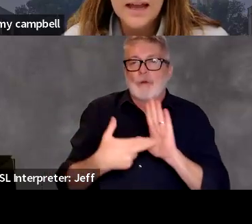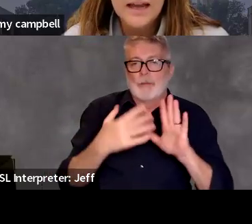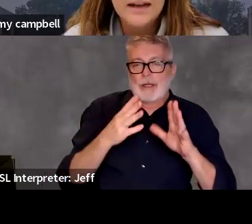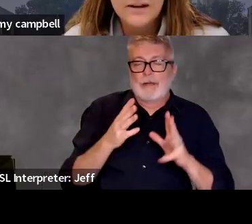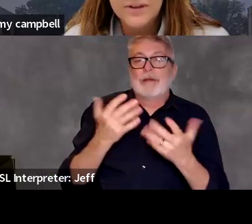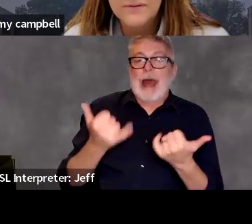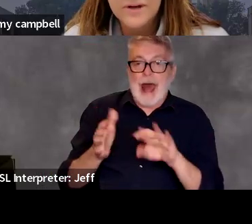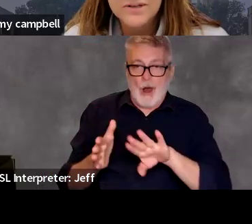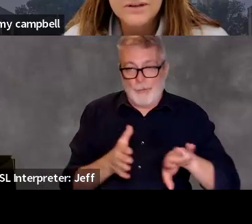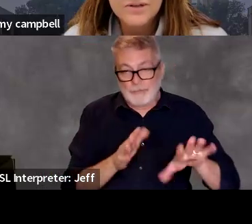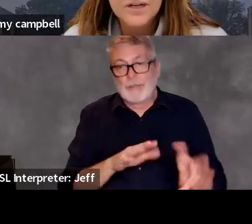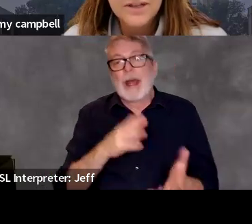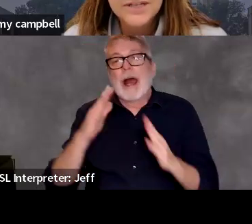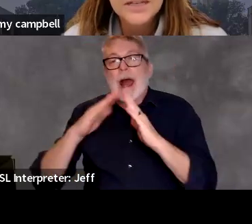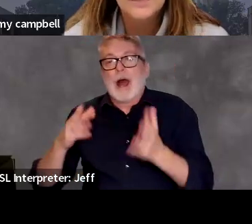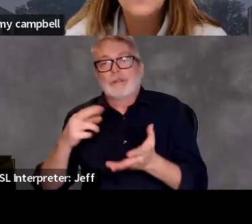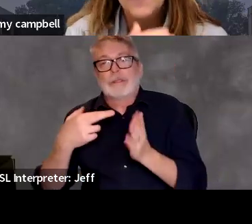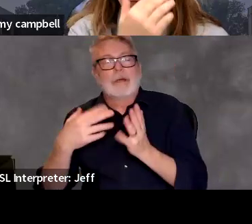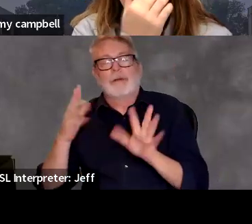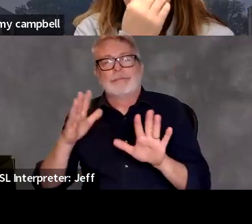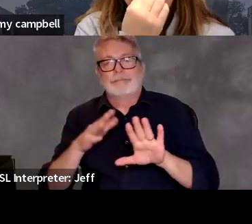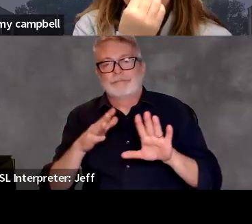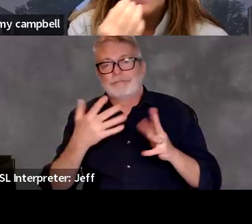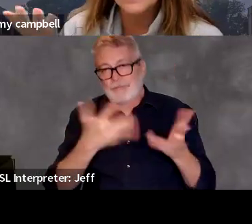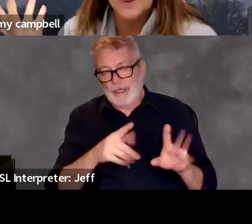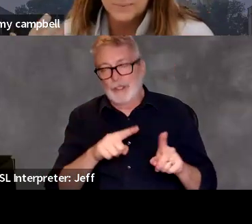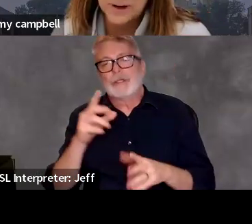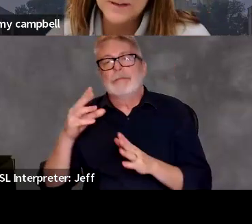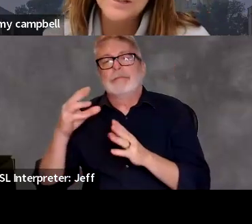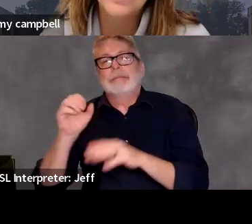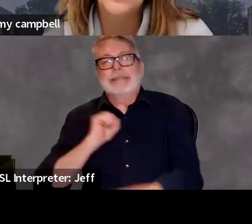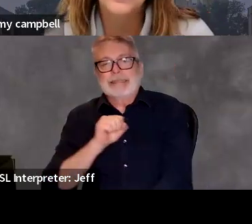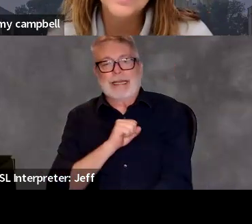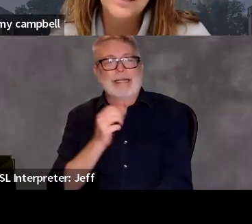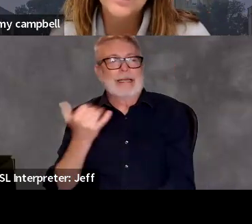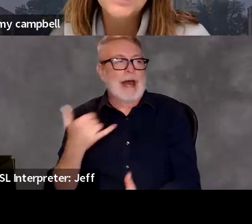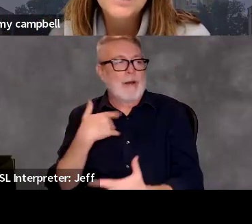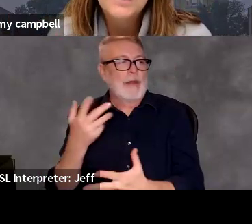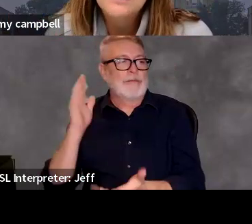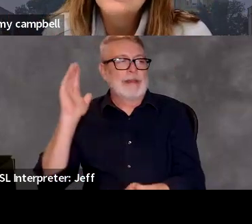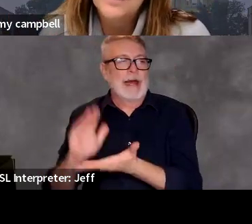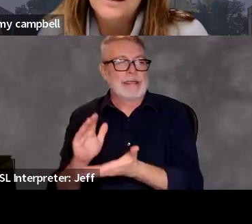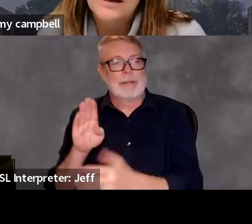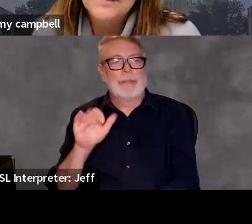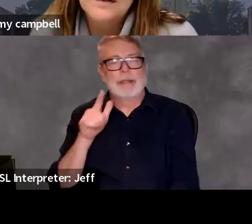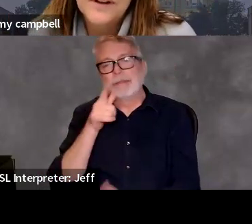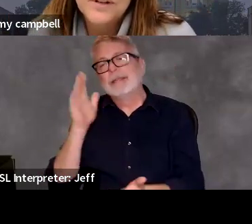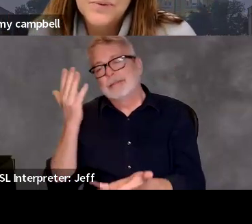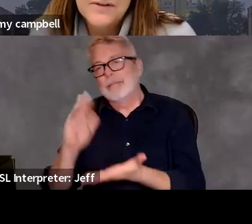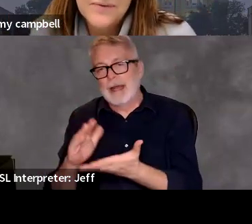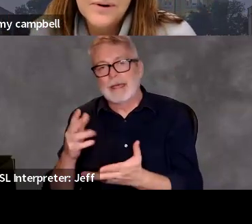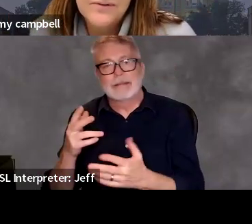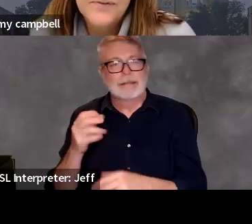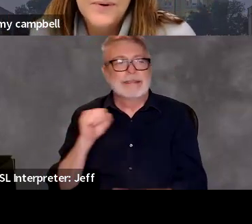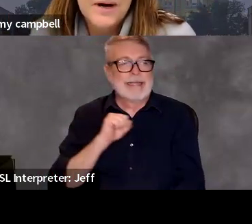Senate side, and I only have one screen on this because they have fewer bills. I spot probably because there's fewer senators. But Senate